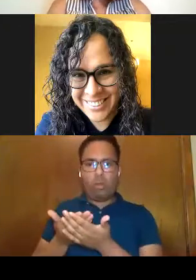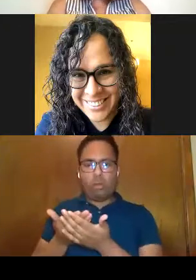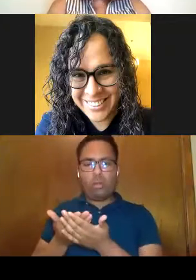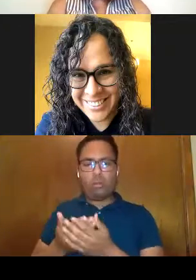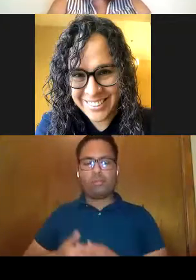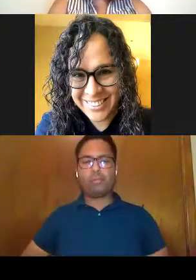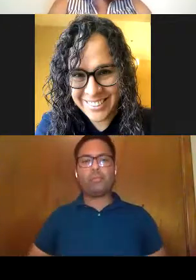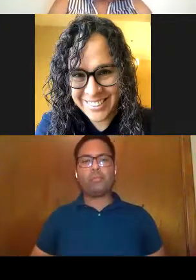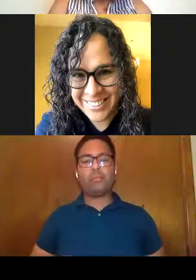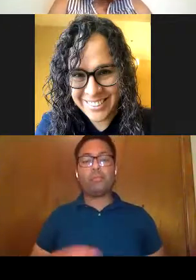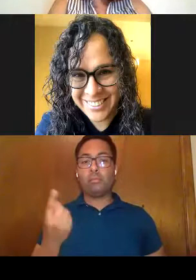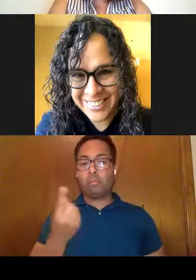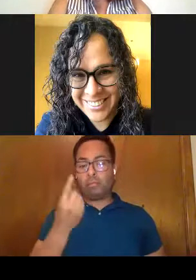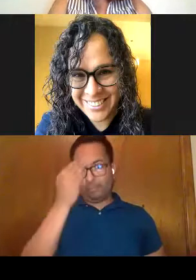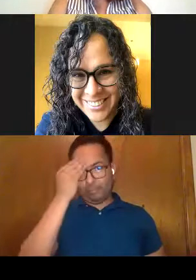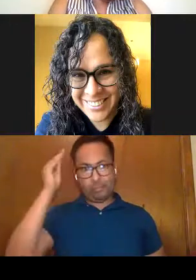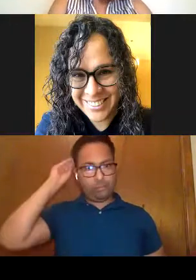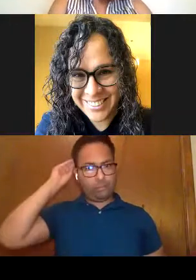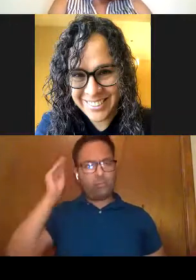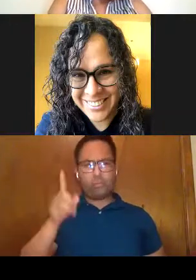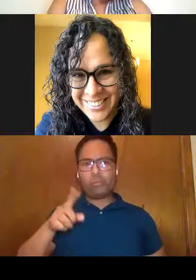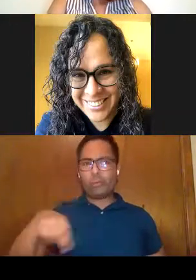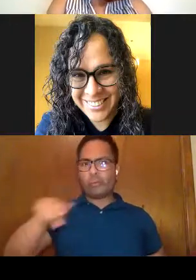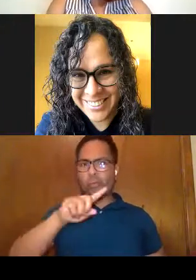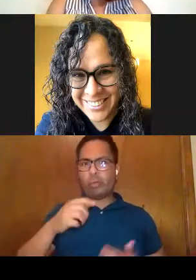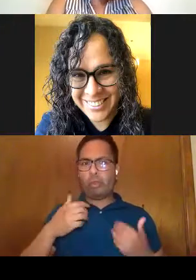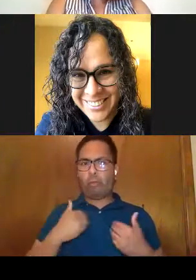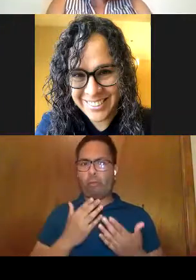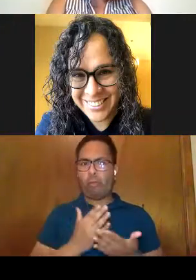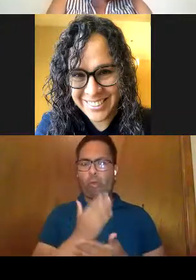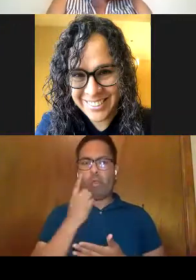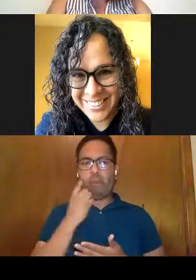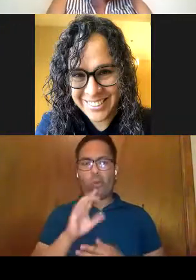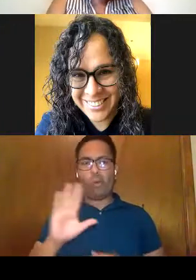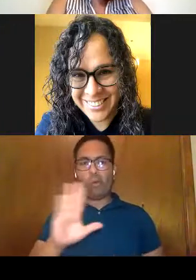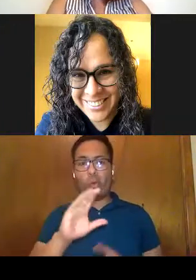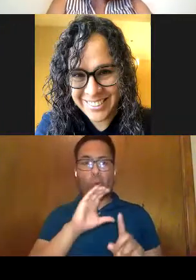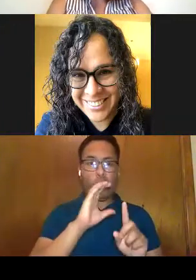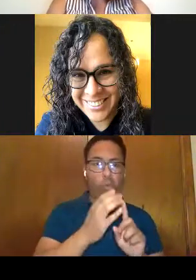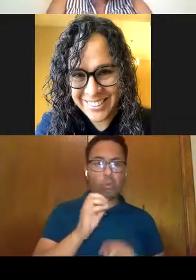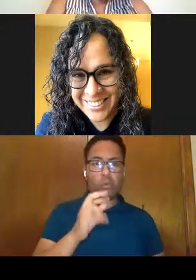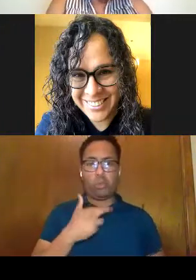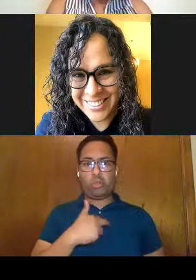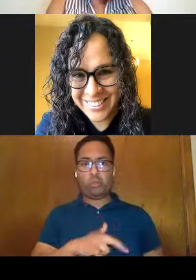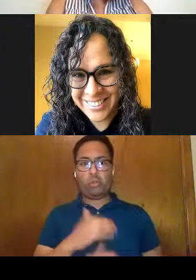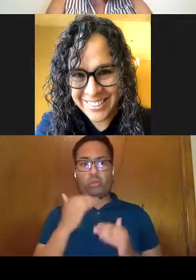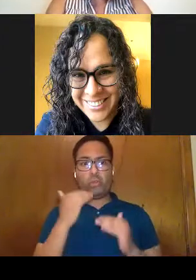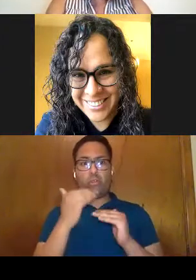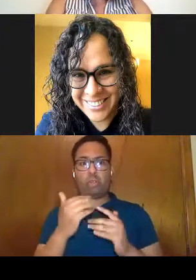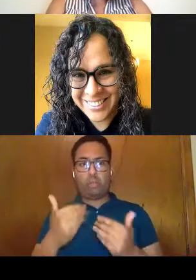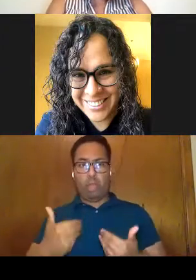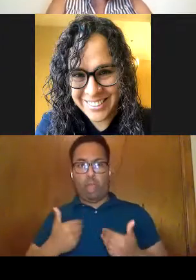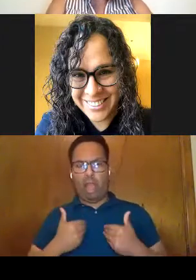Keep in mind, you do have the right to disclose cultural or religious restrictions that would